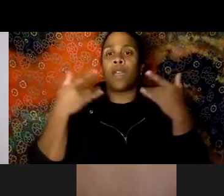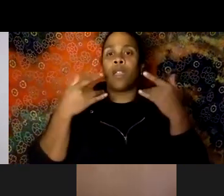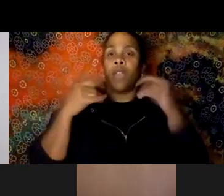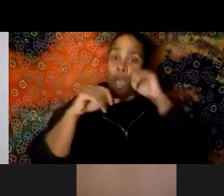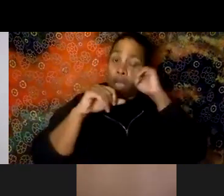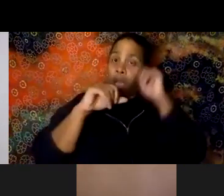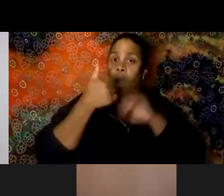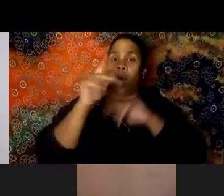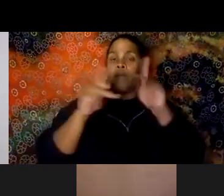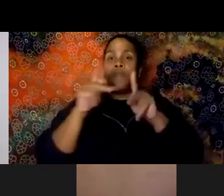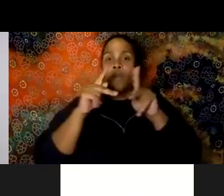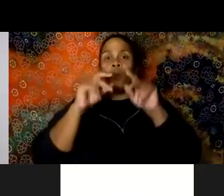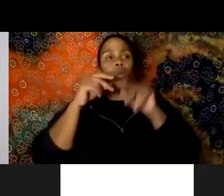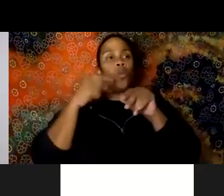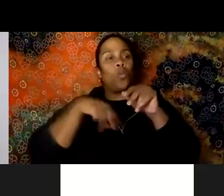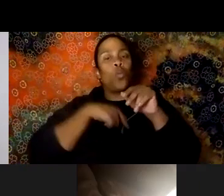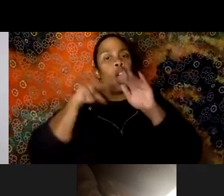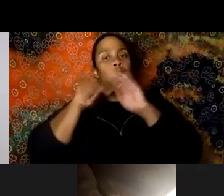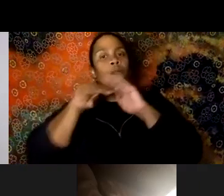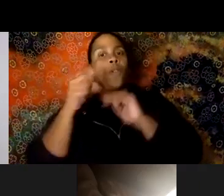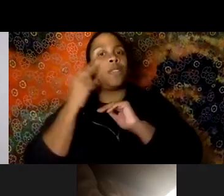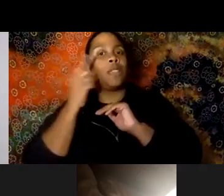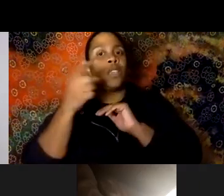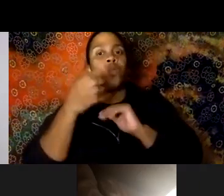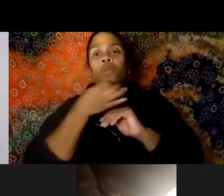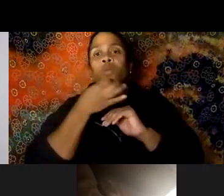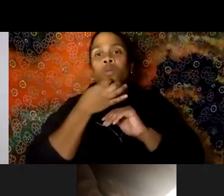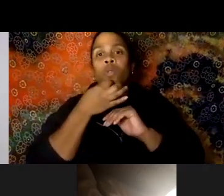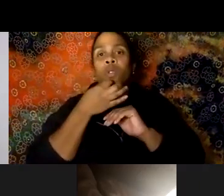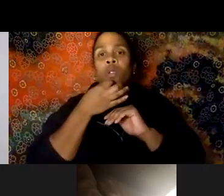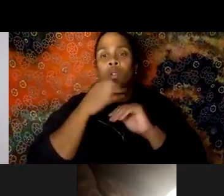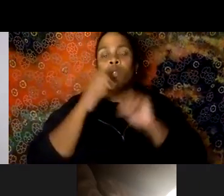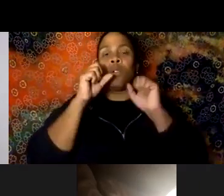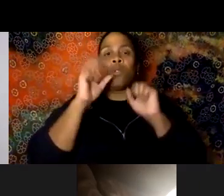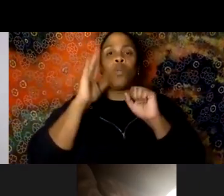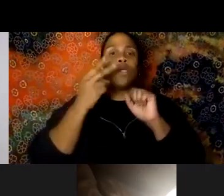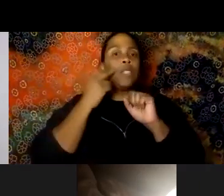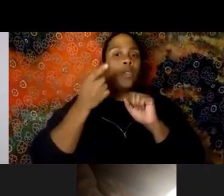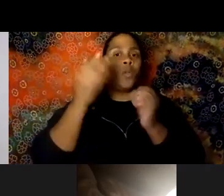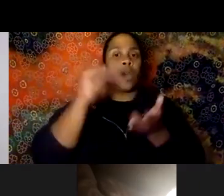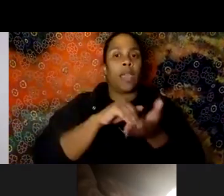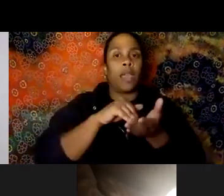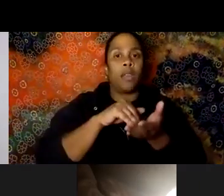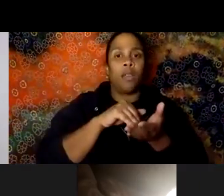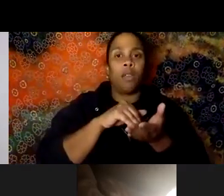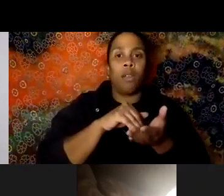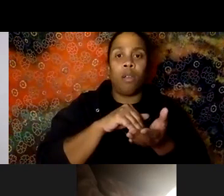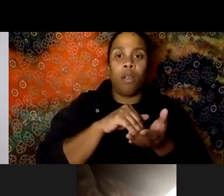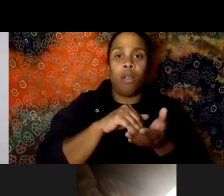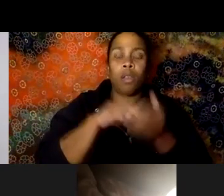soon. And if you're a practitioner and you want to participate in our events on MeWeFairs.com, if you go over to the 4 vendors tab, there's get a